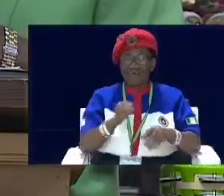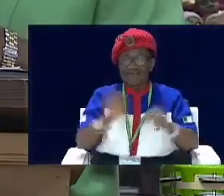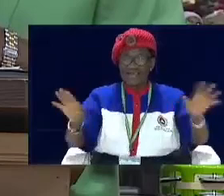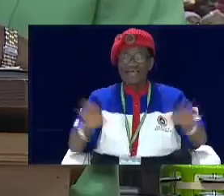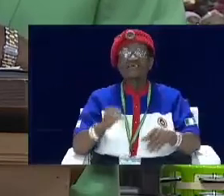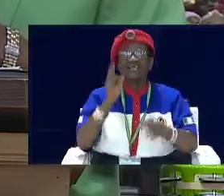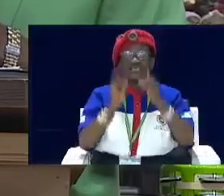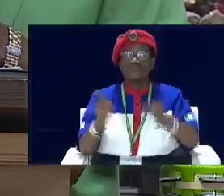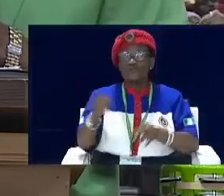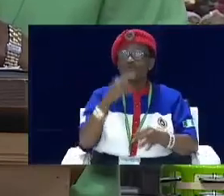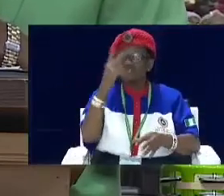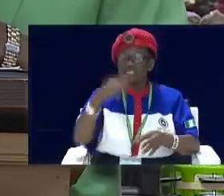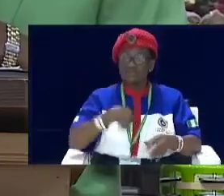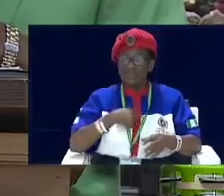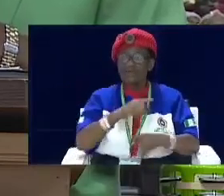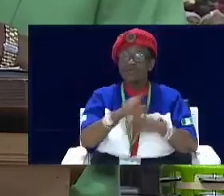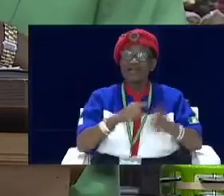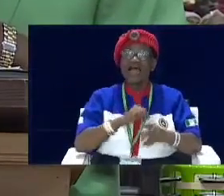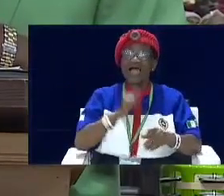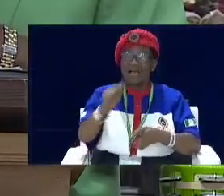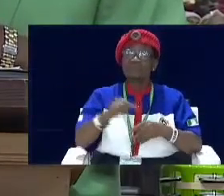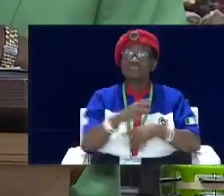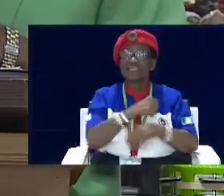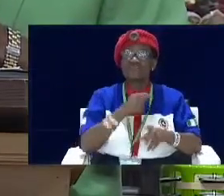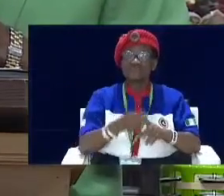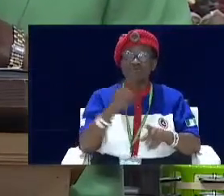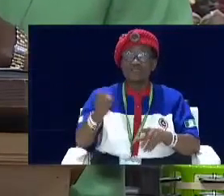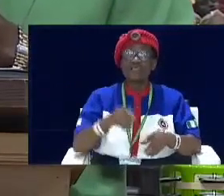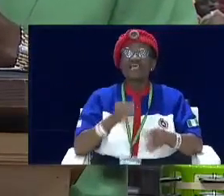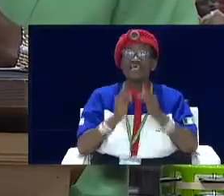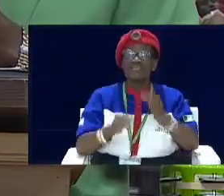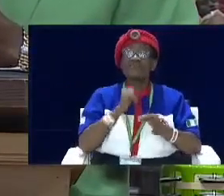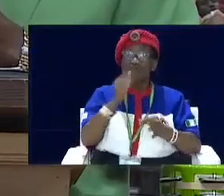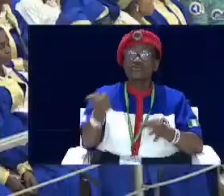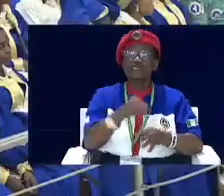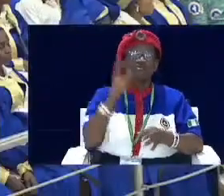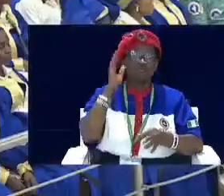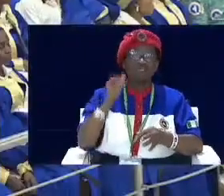from thee, it shall be so unto thee, but if not, it